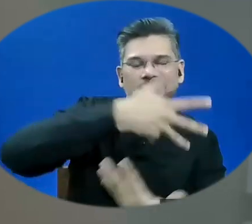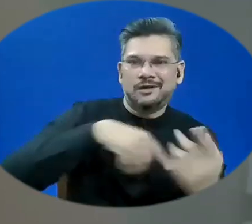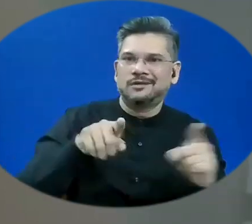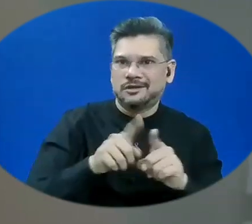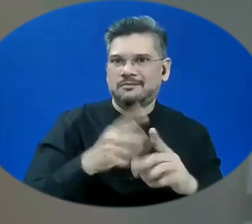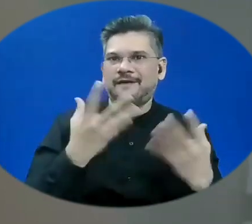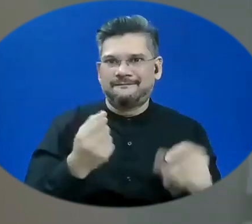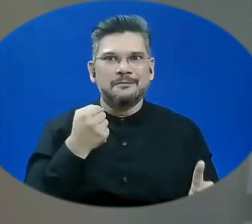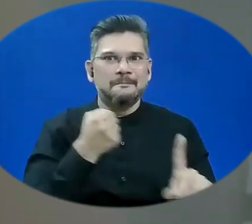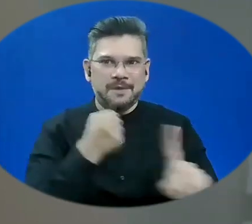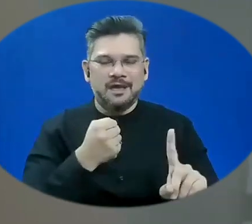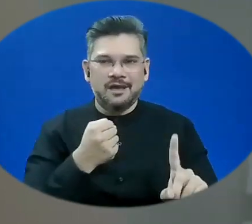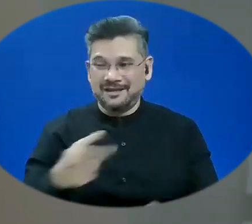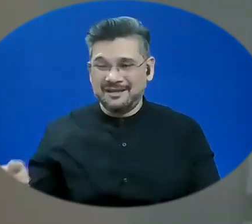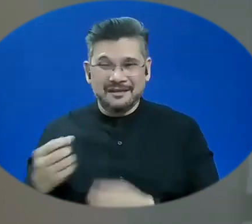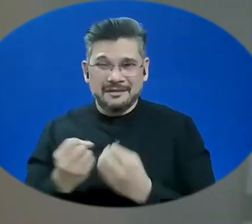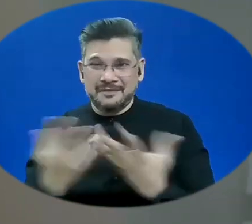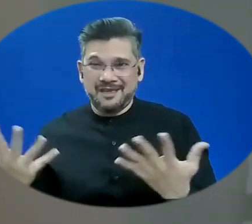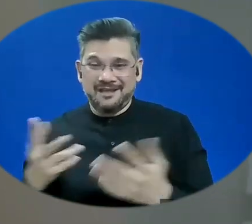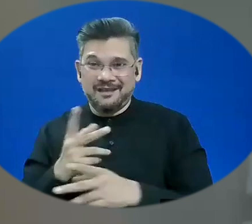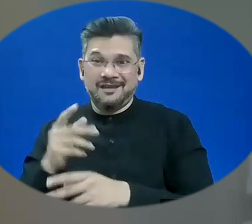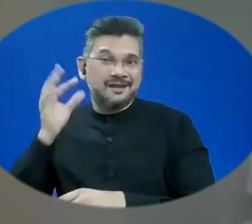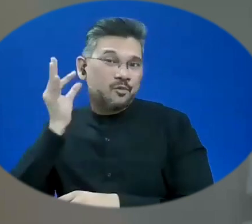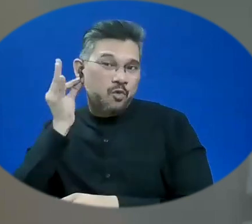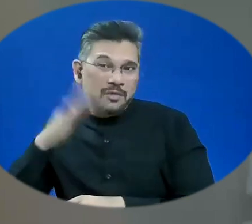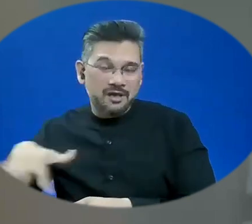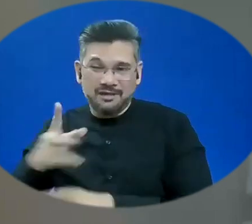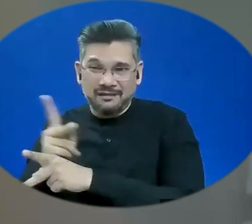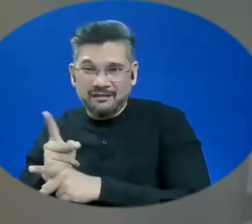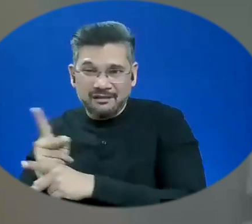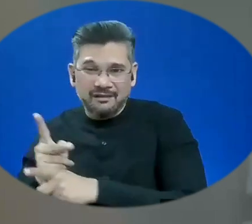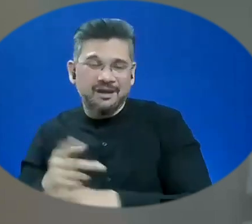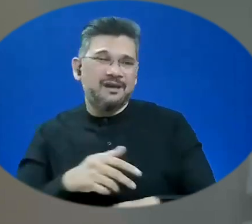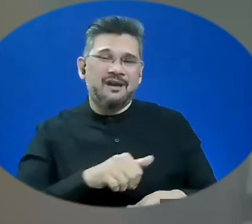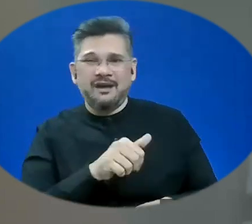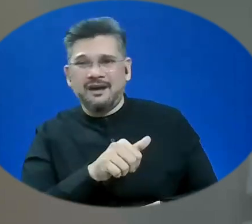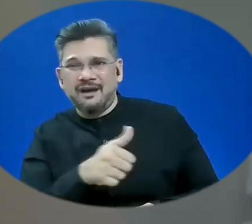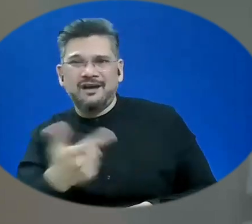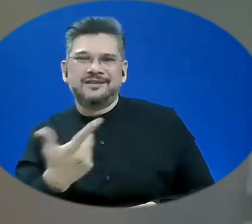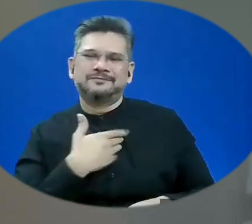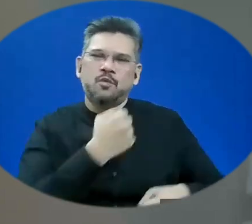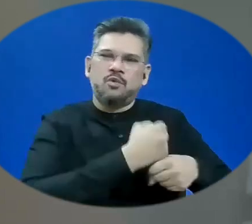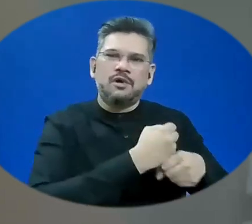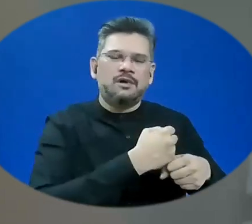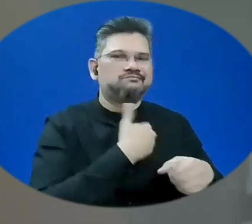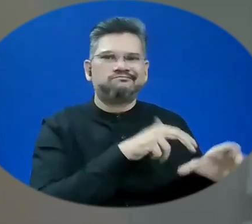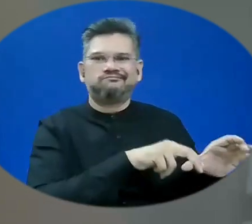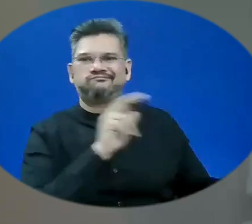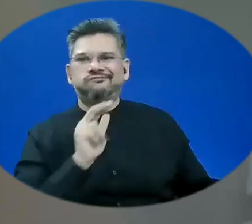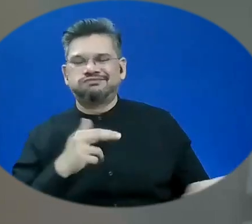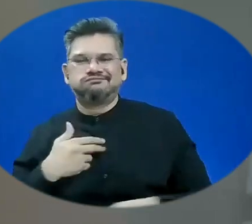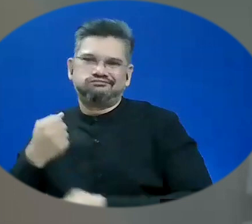very often abandon their work, either part-time or completely. This is unpaid. We're talking about unpaid caregiving